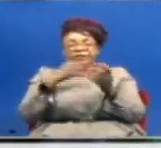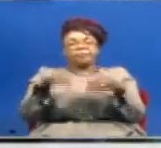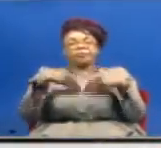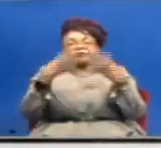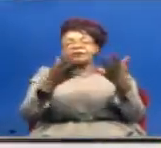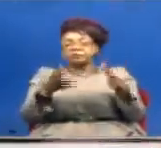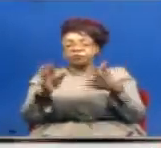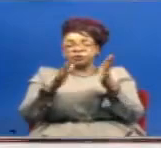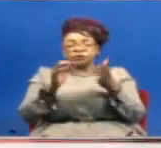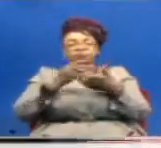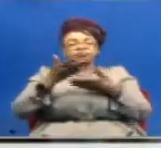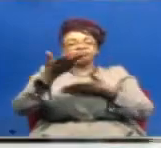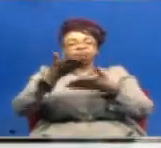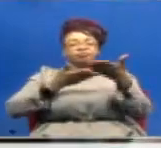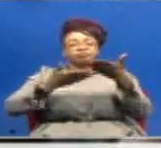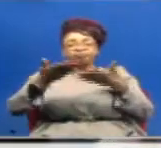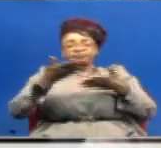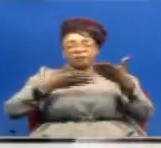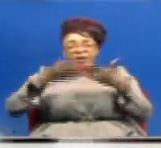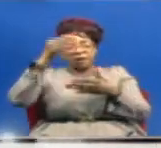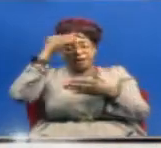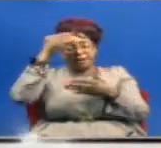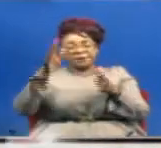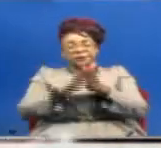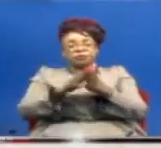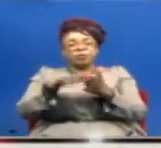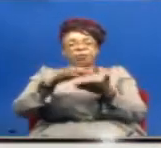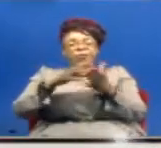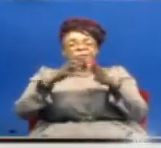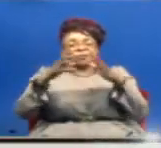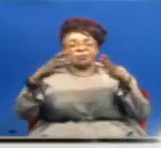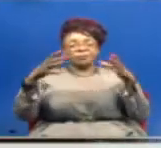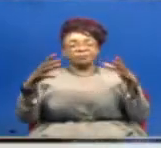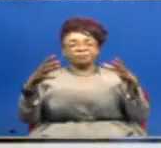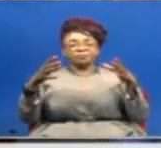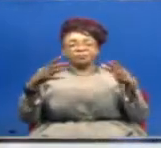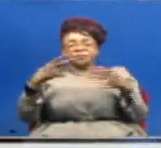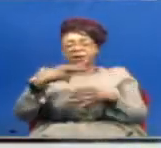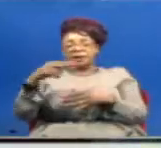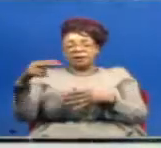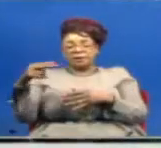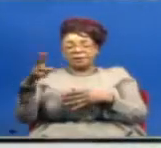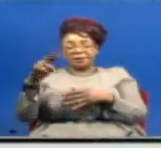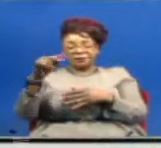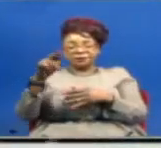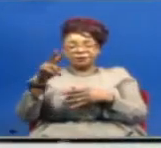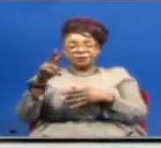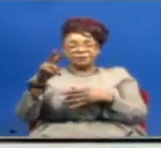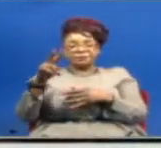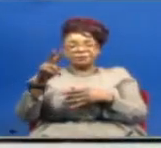to engage, learn, and grow. Helen Aura, NTV.